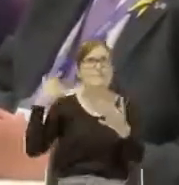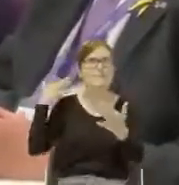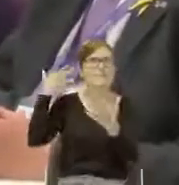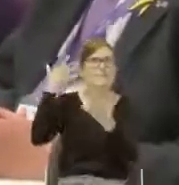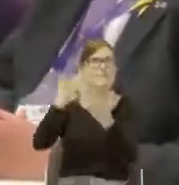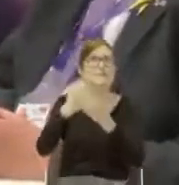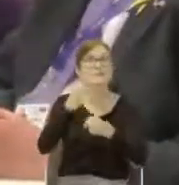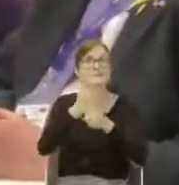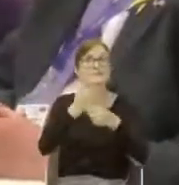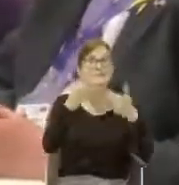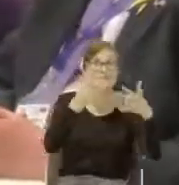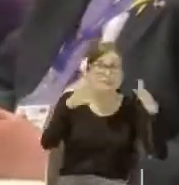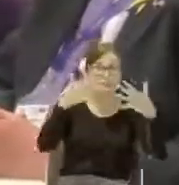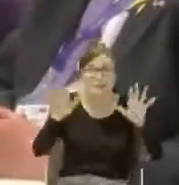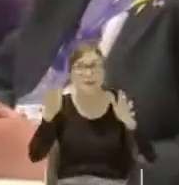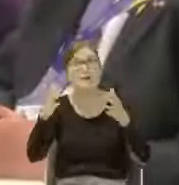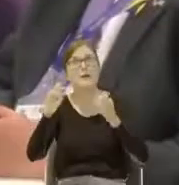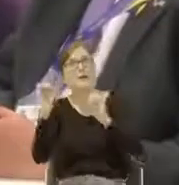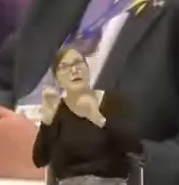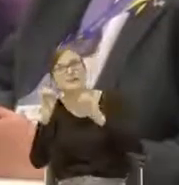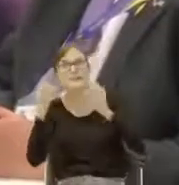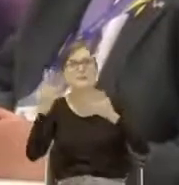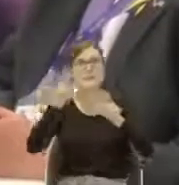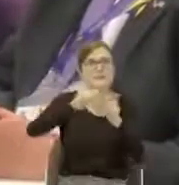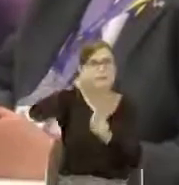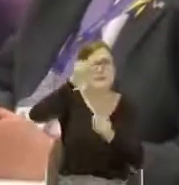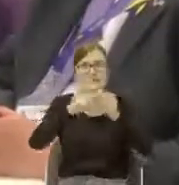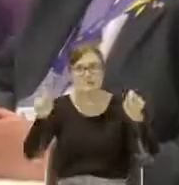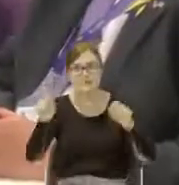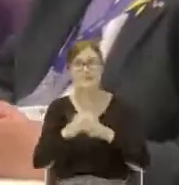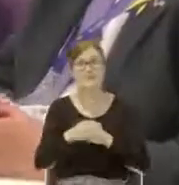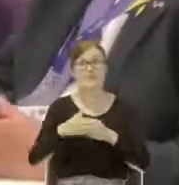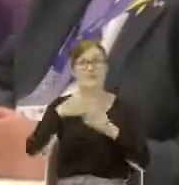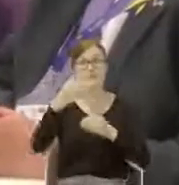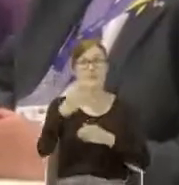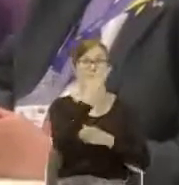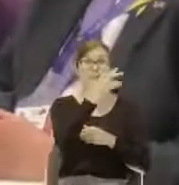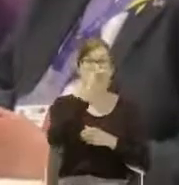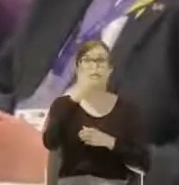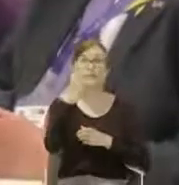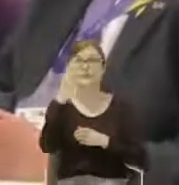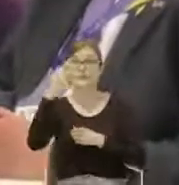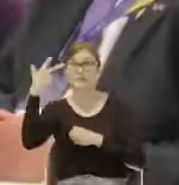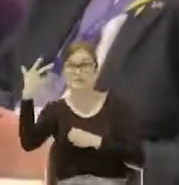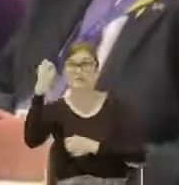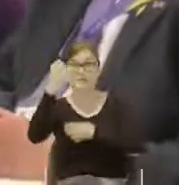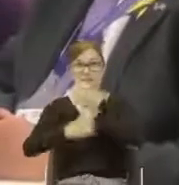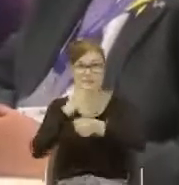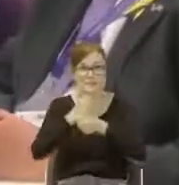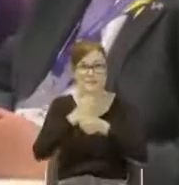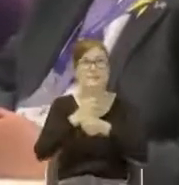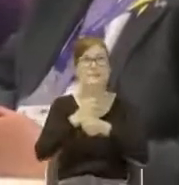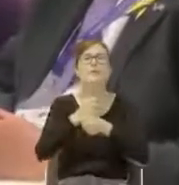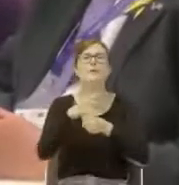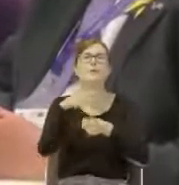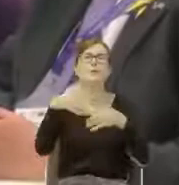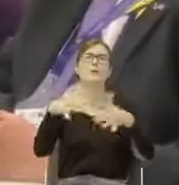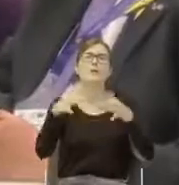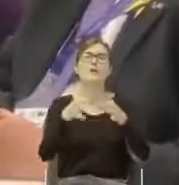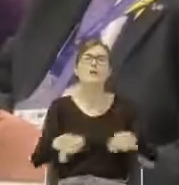2023, my colleagues, is also the year of UN Habitat Assembly, UN Habitat General